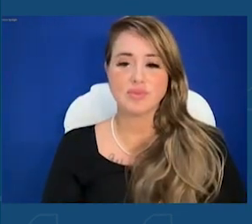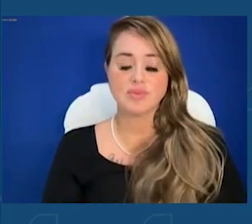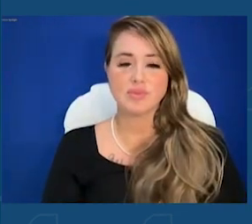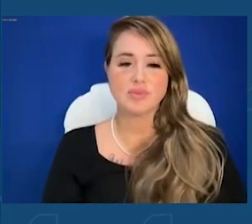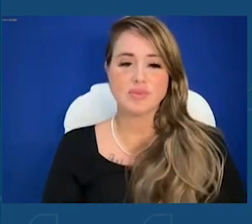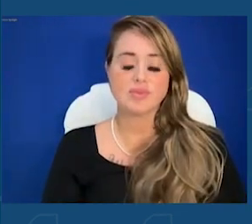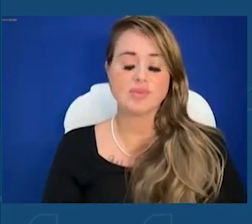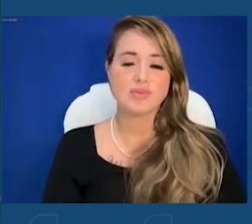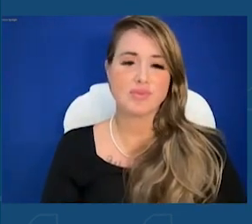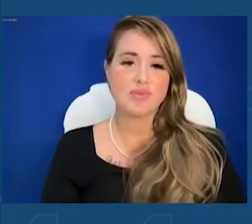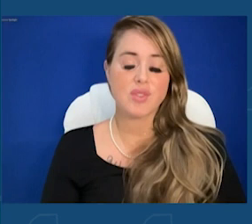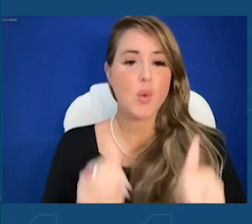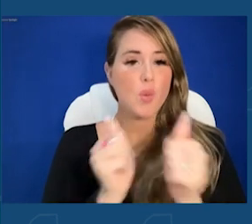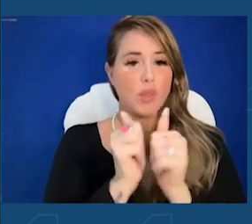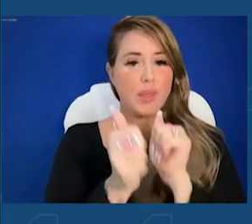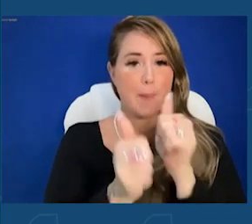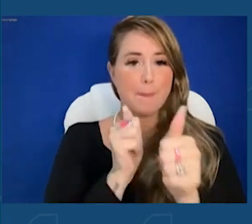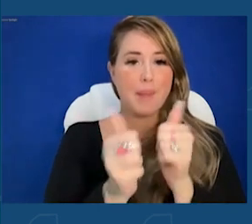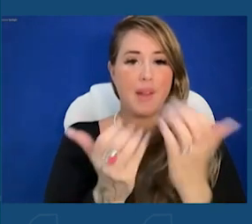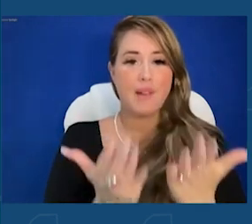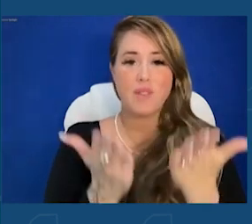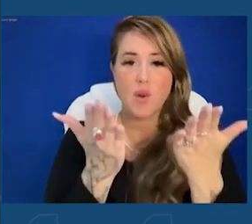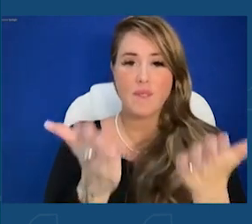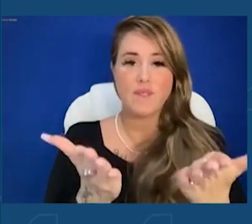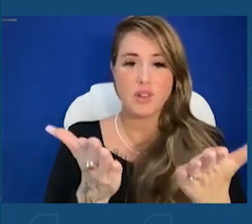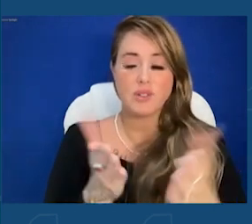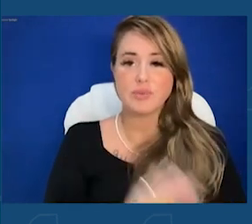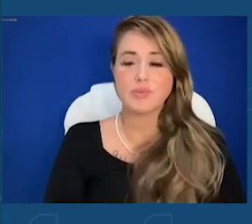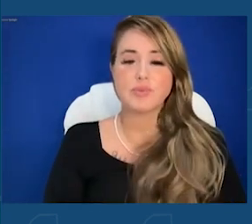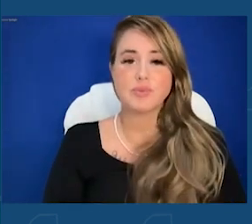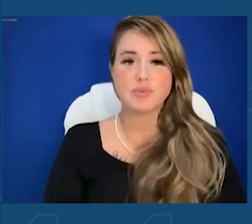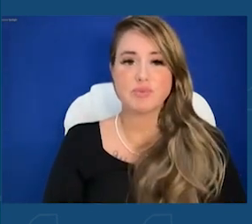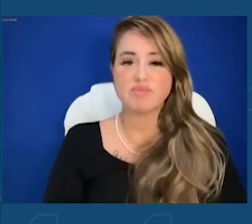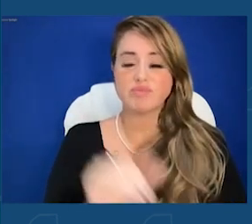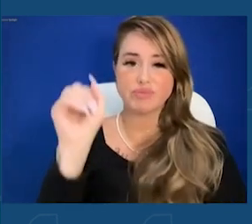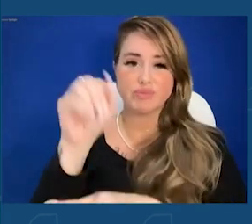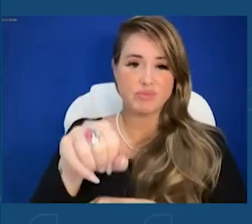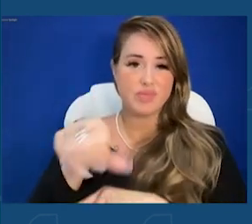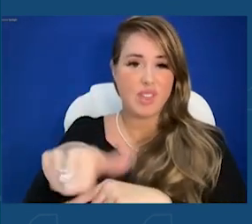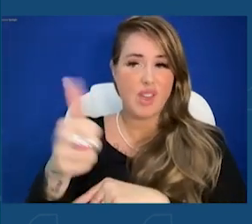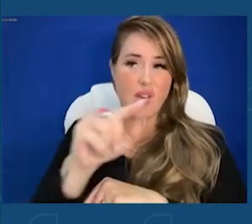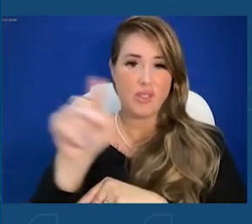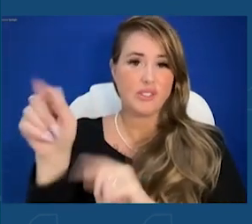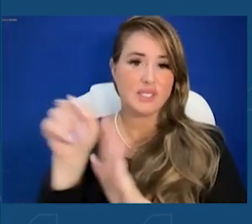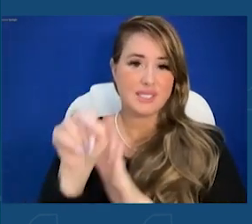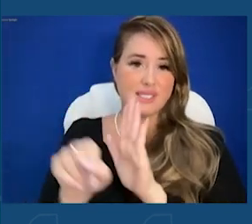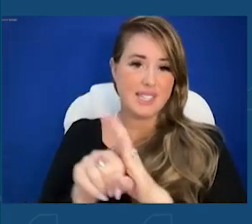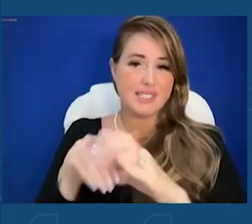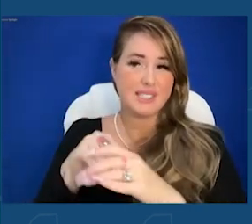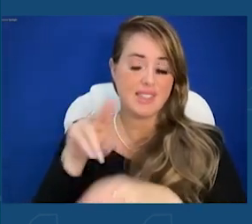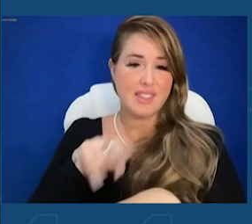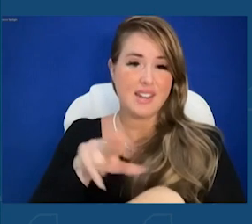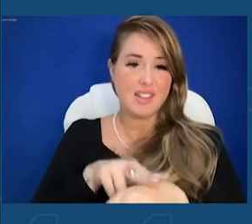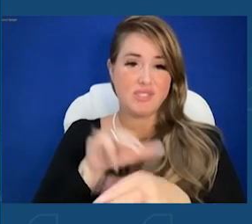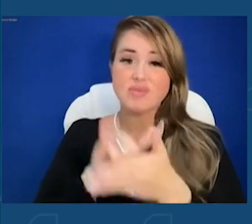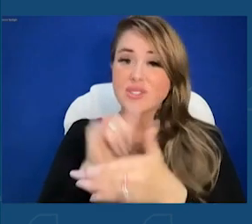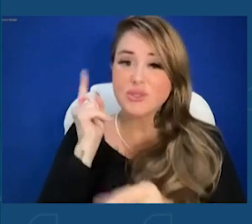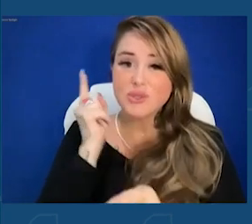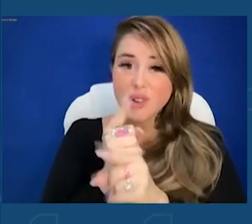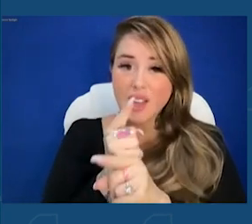With competitive offer over all the other states in the nation. That's right, the